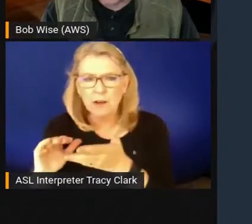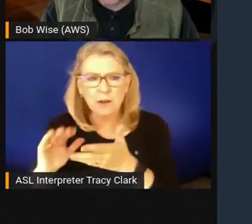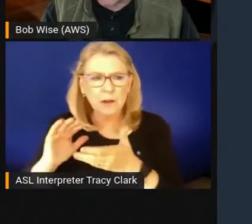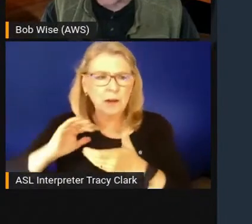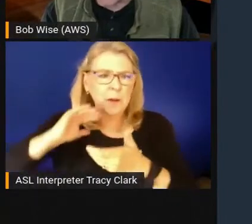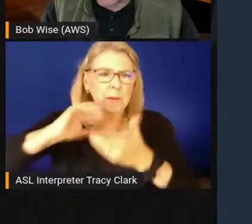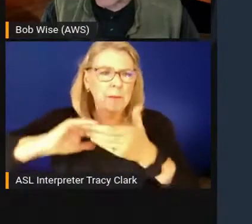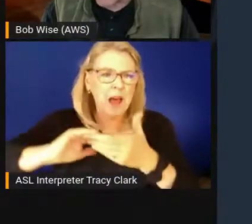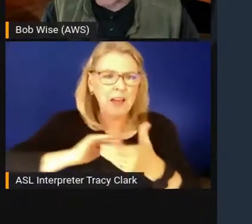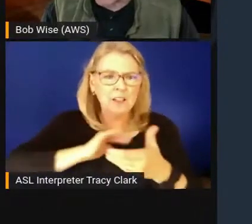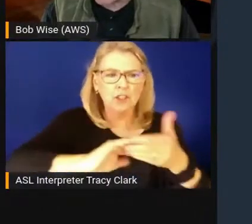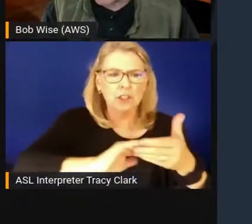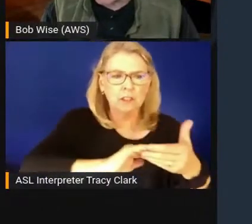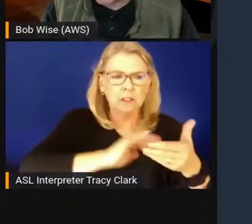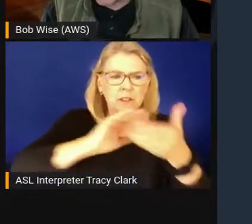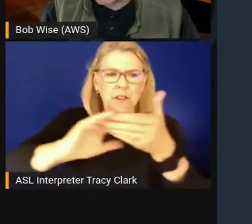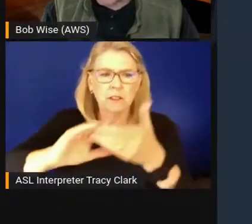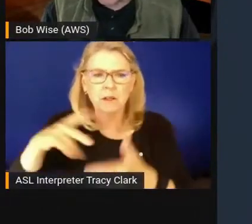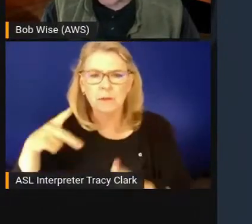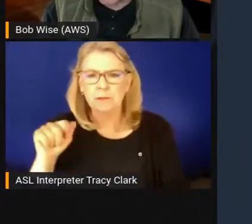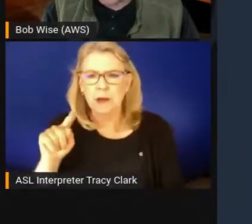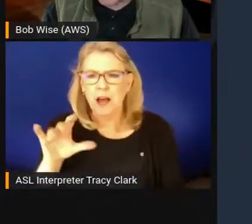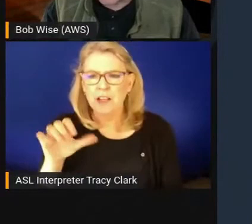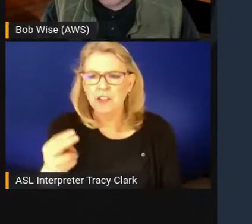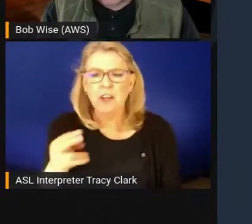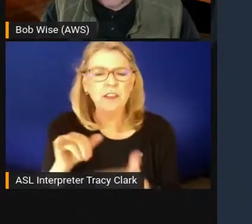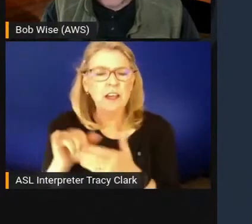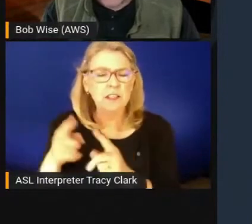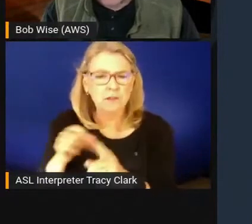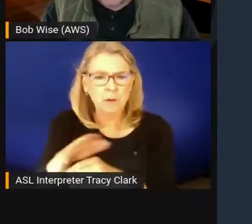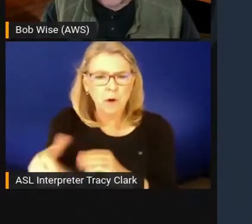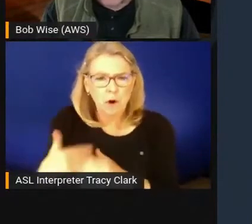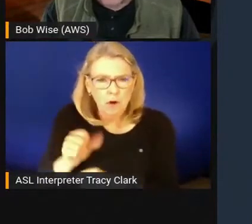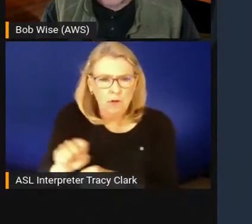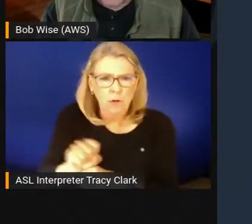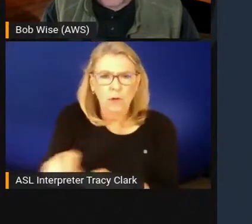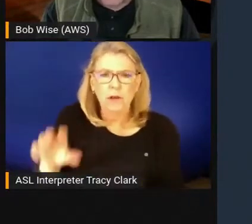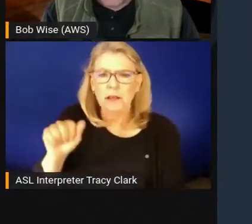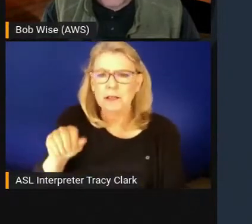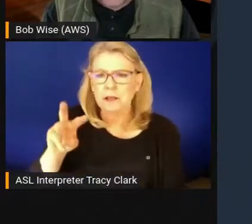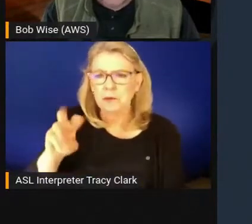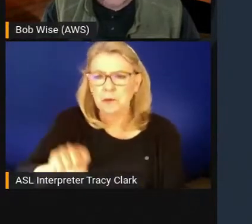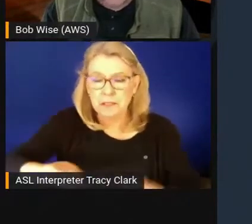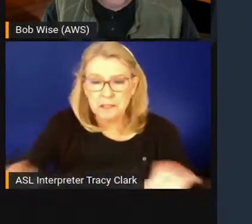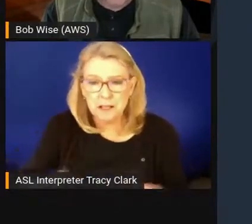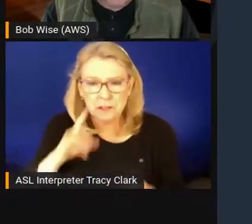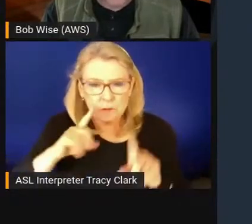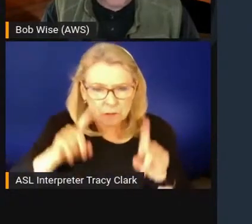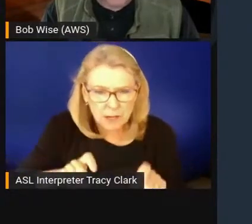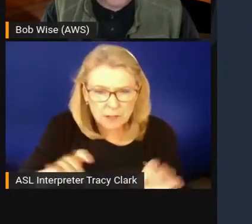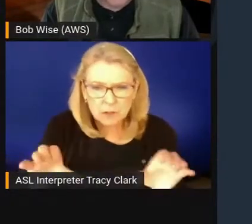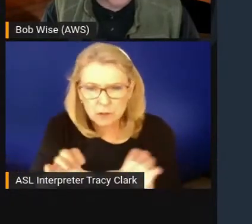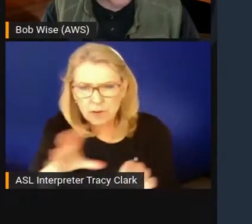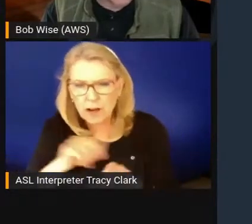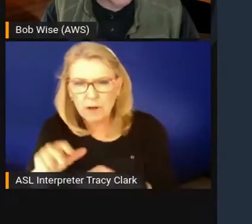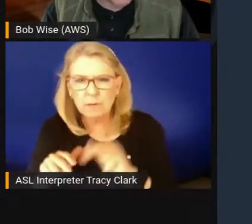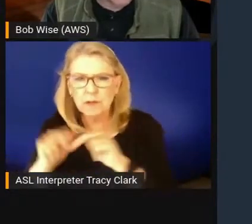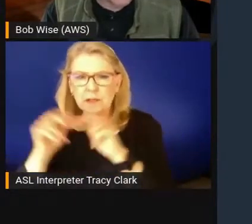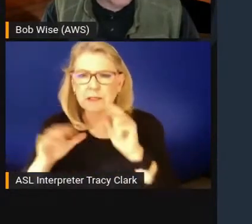So this is a result of all the work that AWS does to test, certify, and build EKS when they're